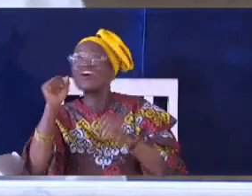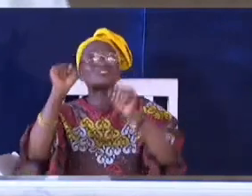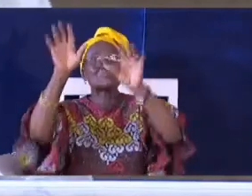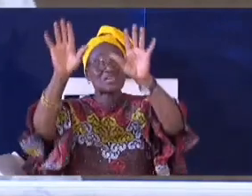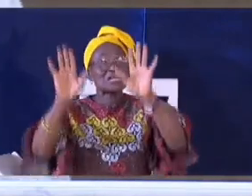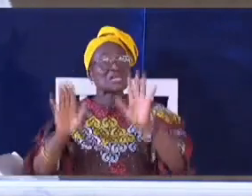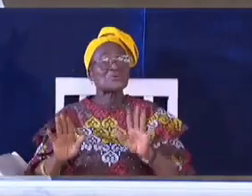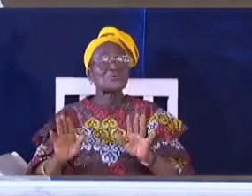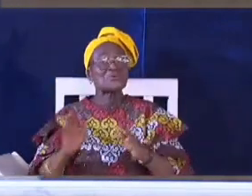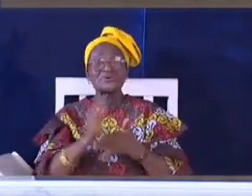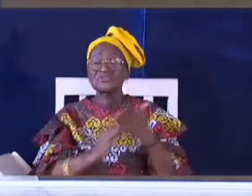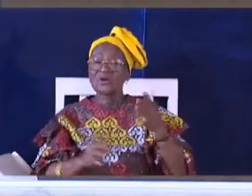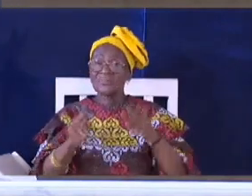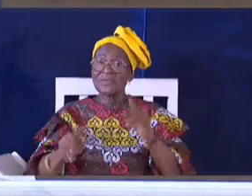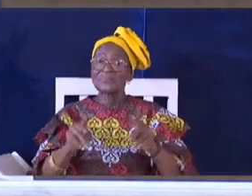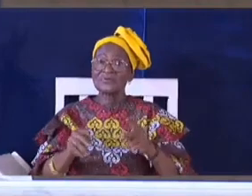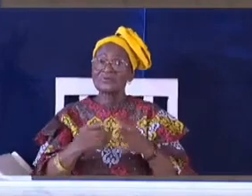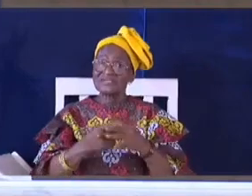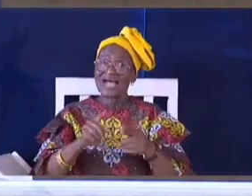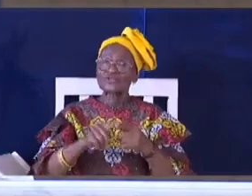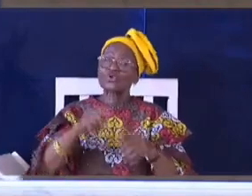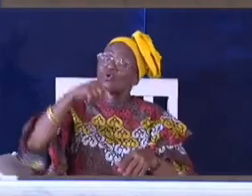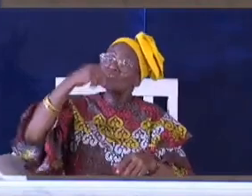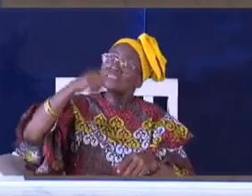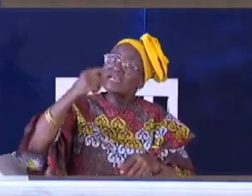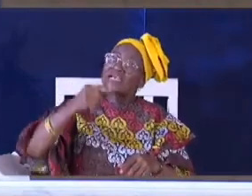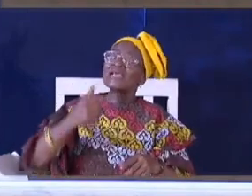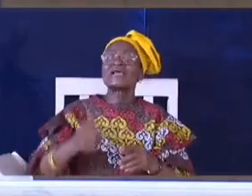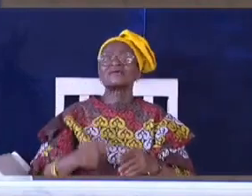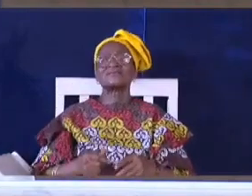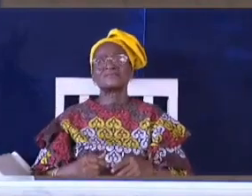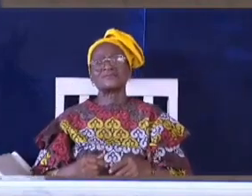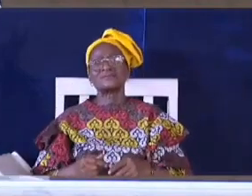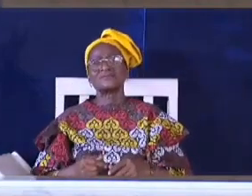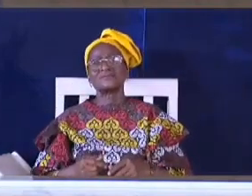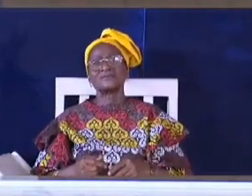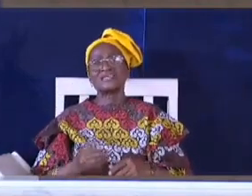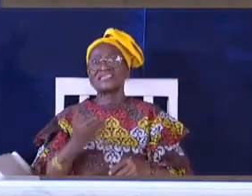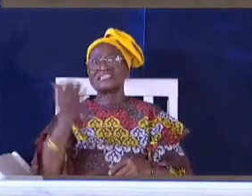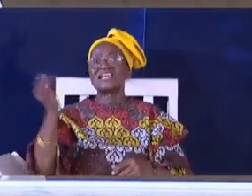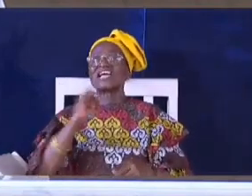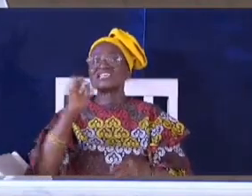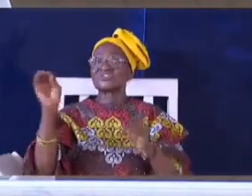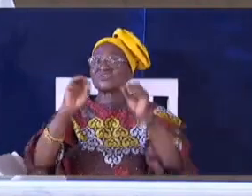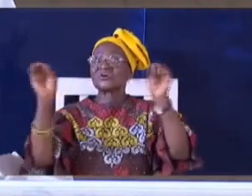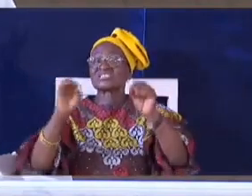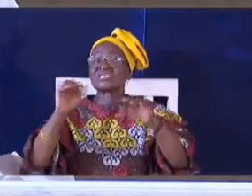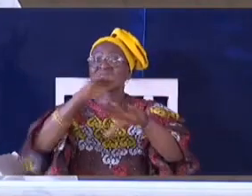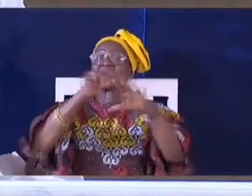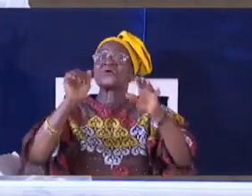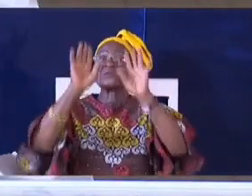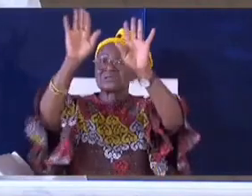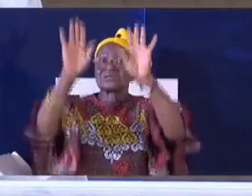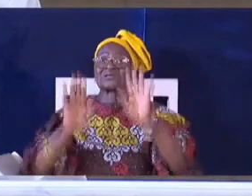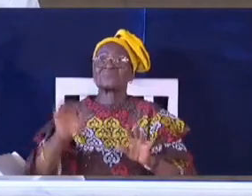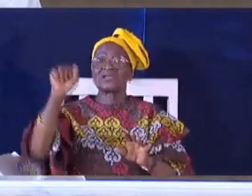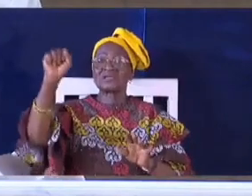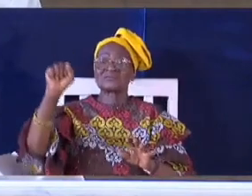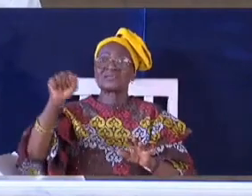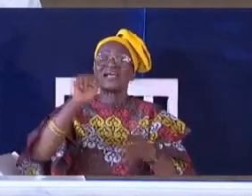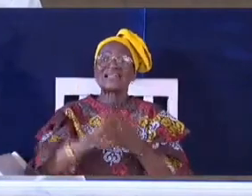some people are beginning to say that there's nothing called miracles, or that all of